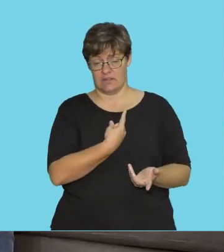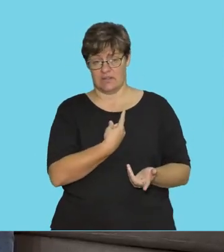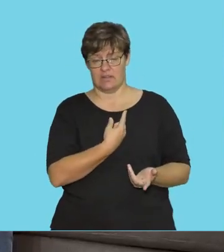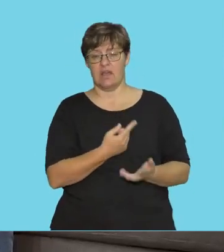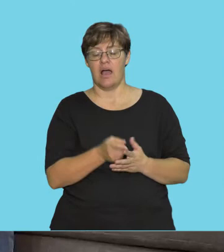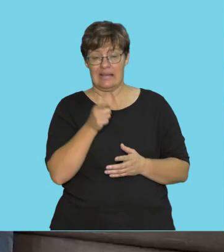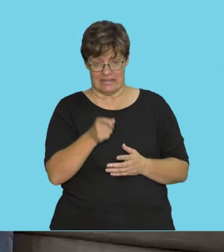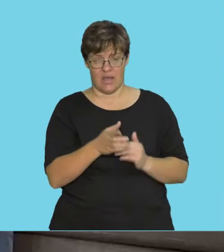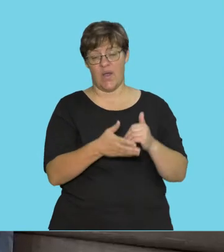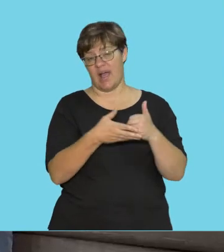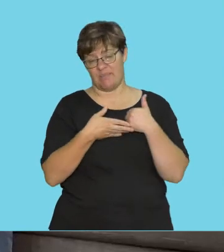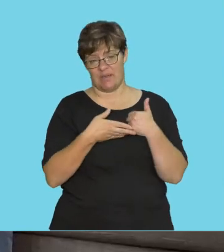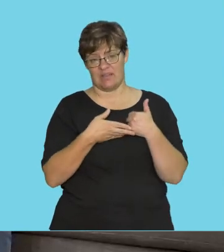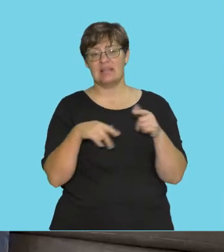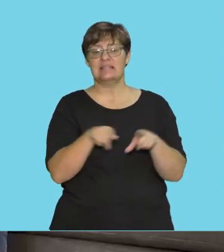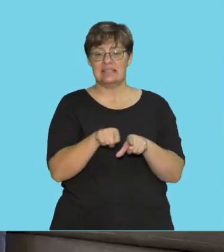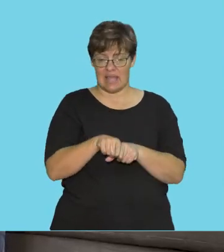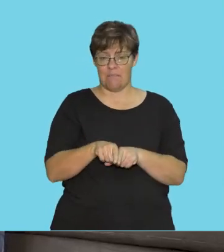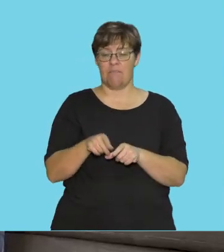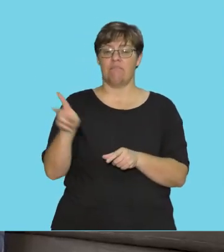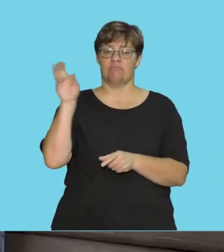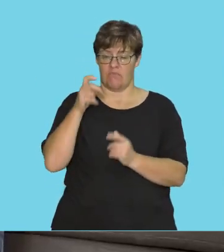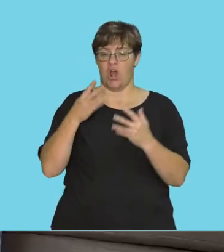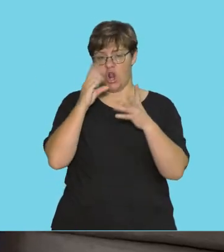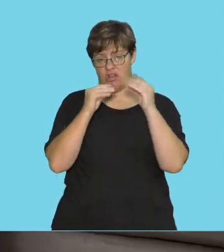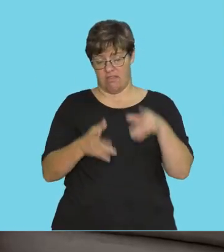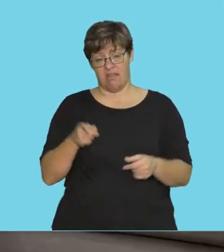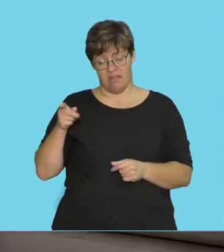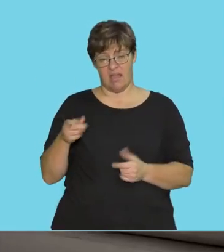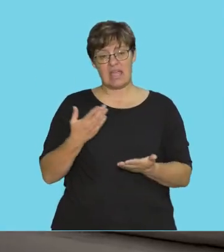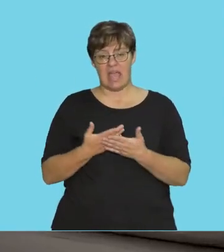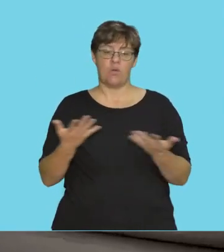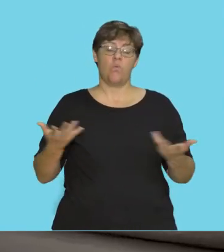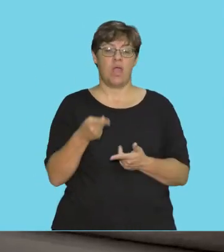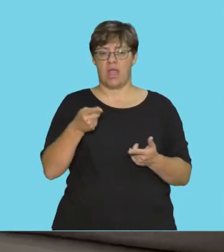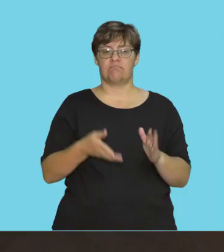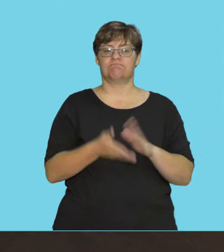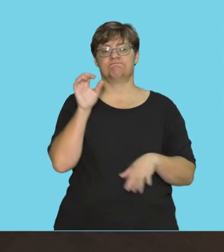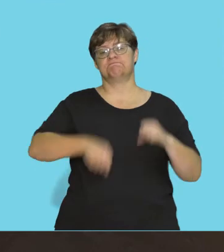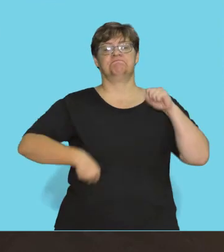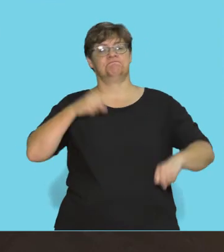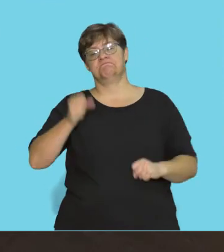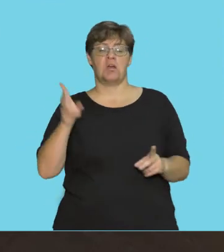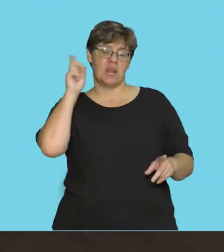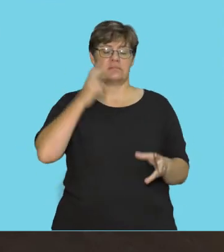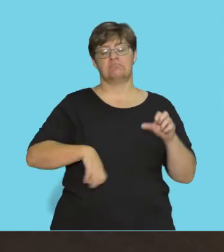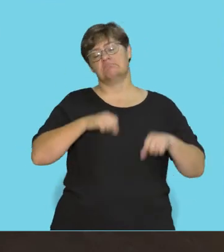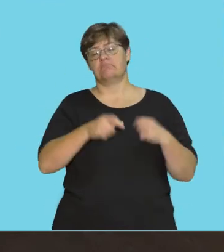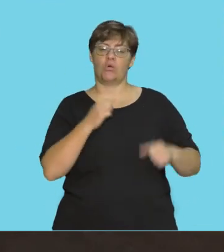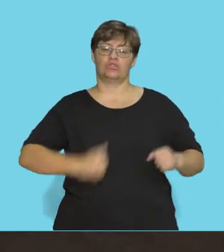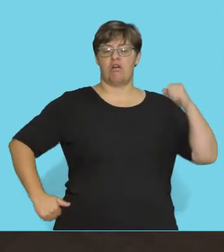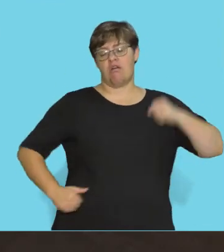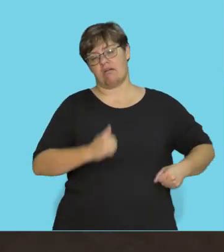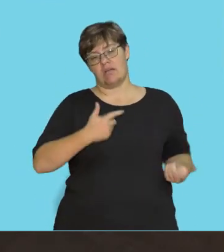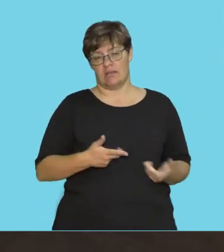talking back the lesson. That might help you as an auditory learner. You could then do that where you are going for a bike ride, going